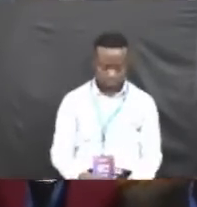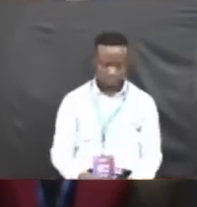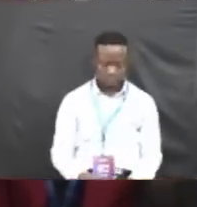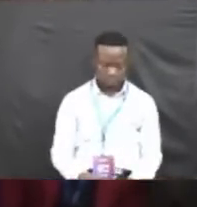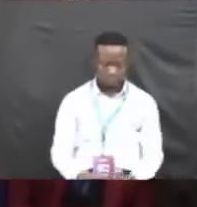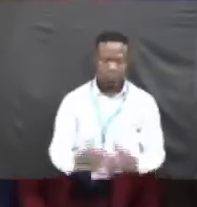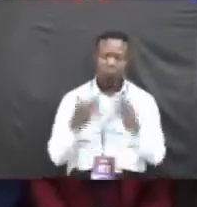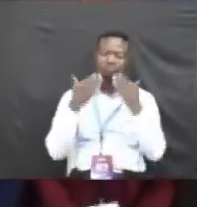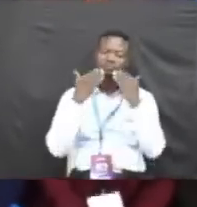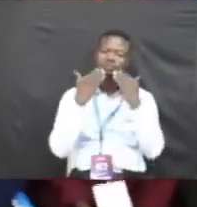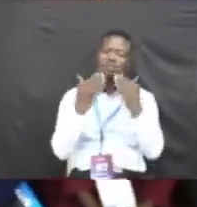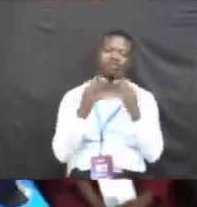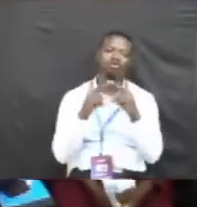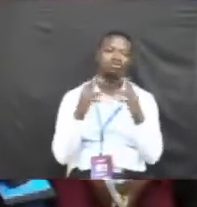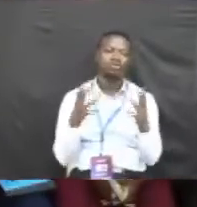Thank you very much.